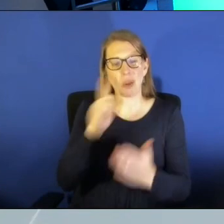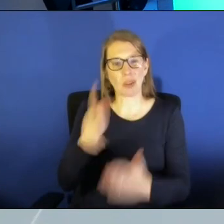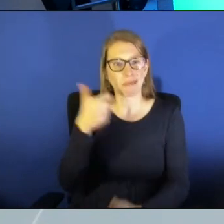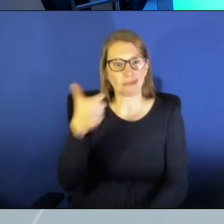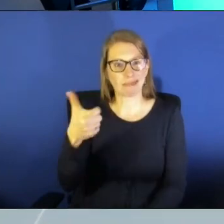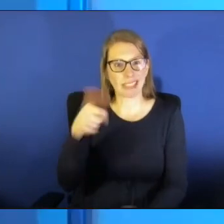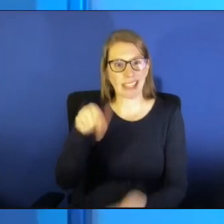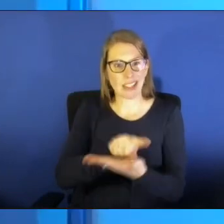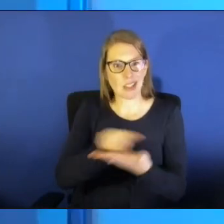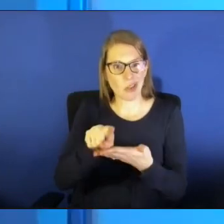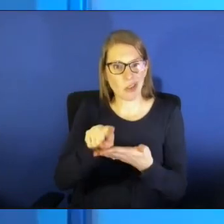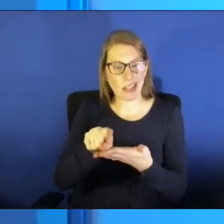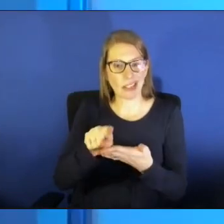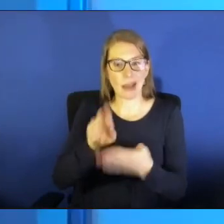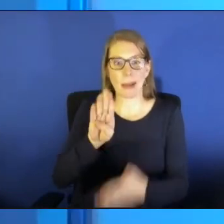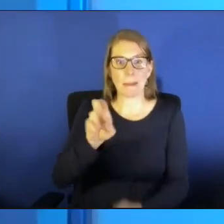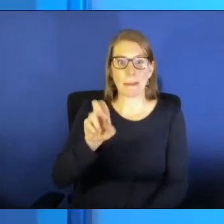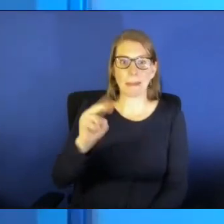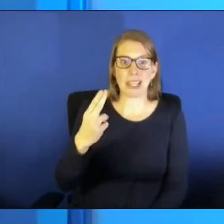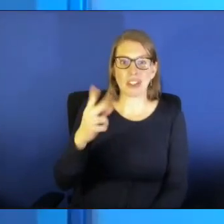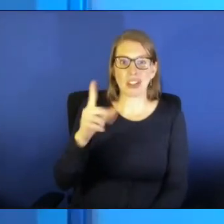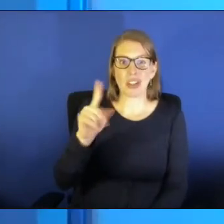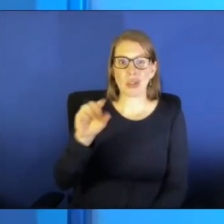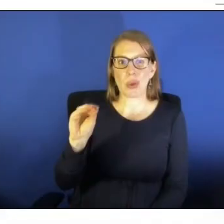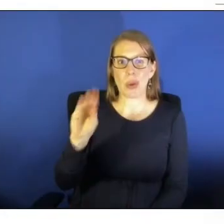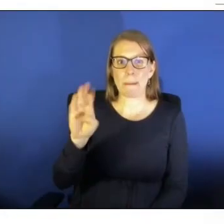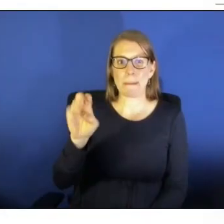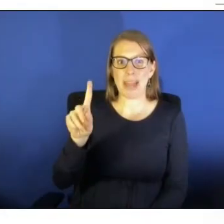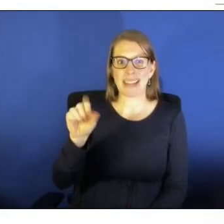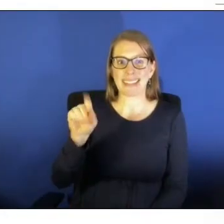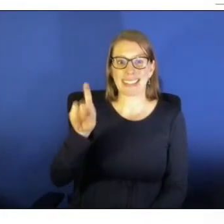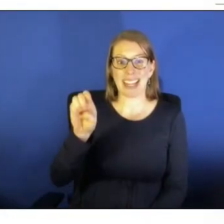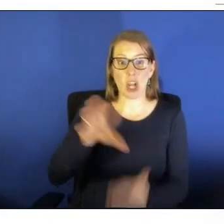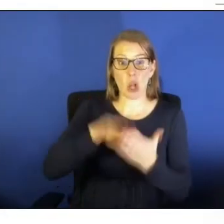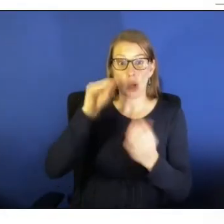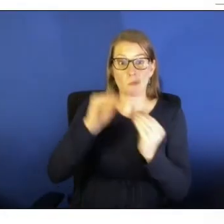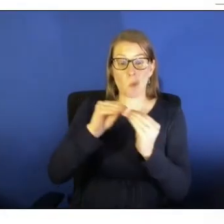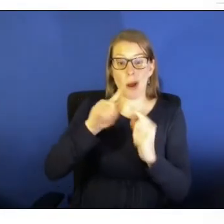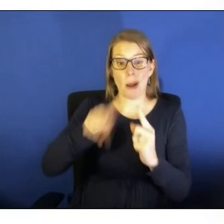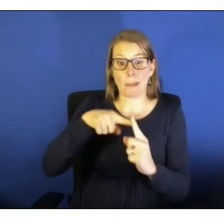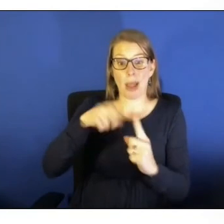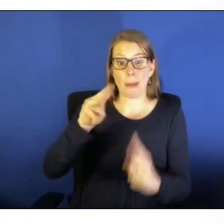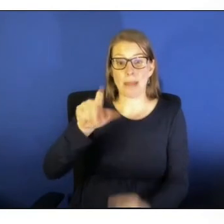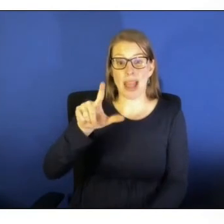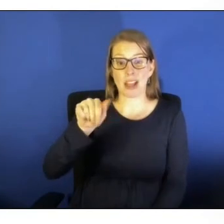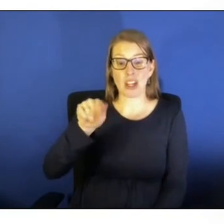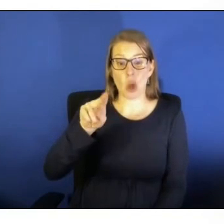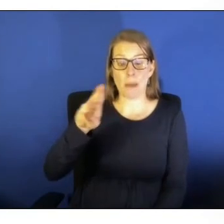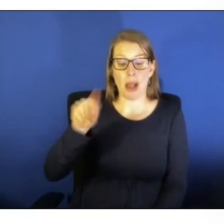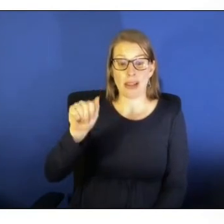of Bench to Bedside. To learn more about melanoma, please visit